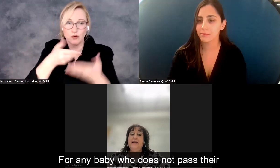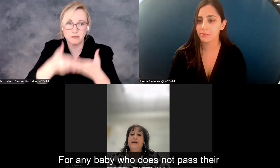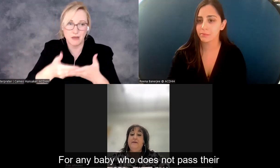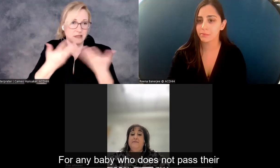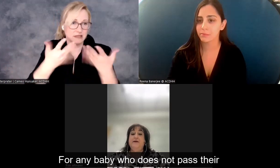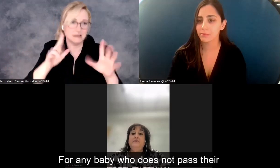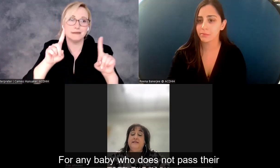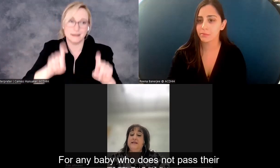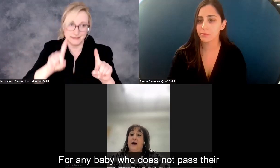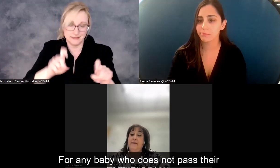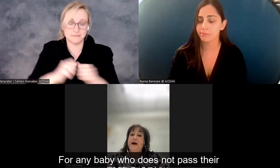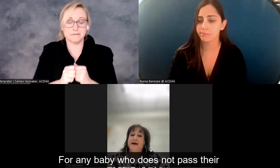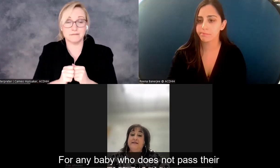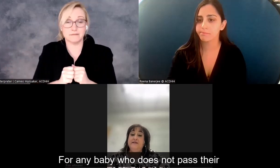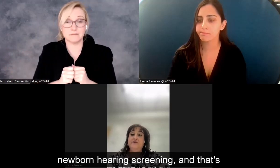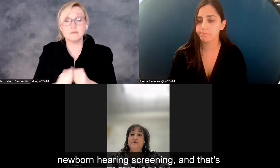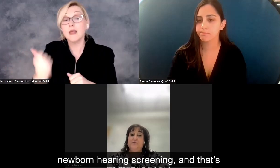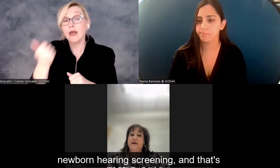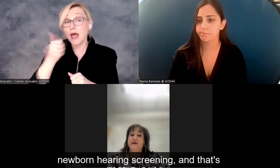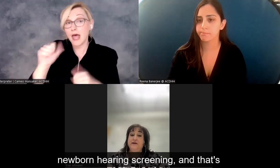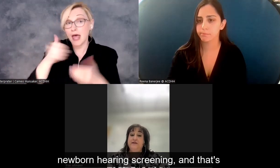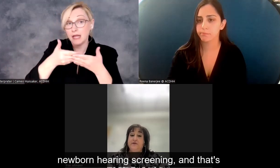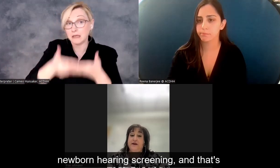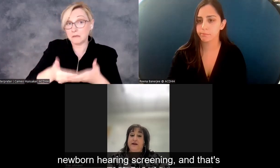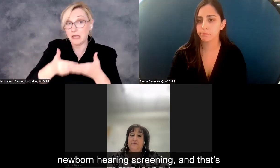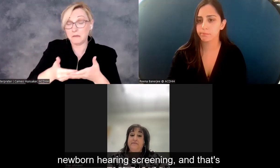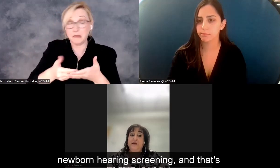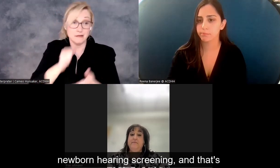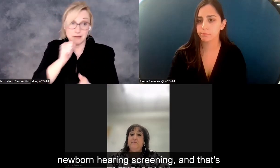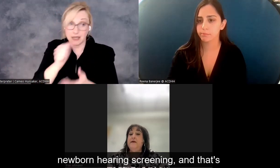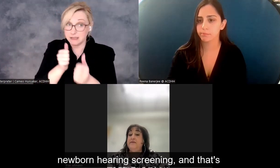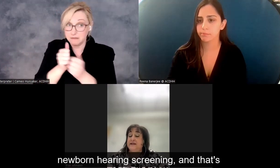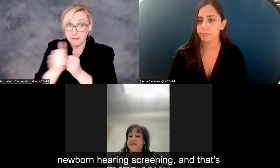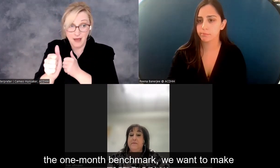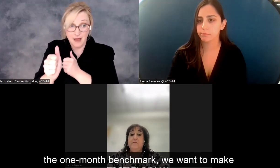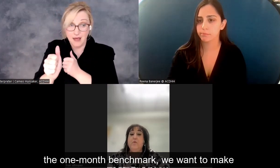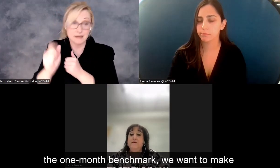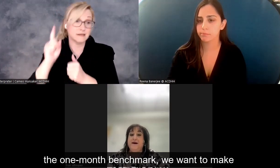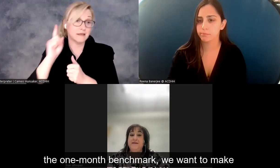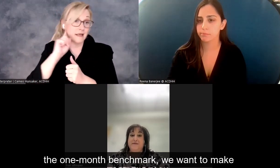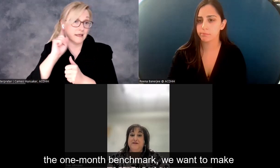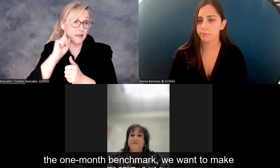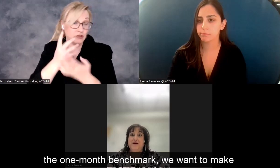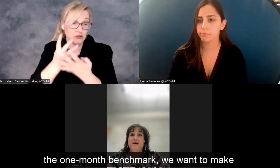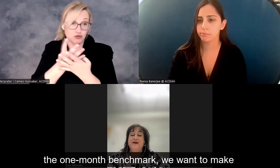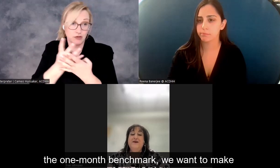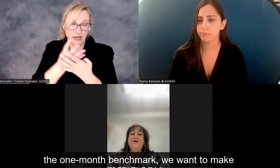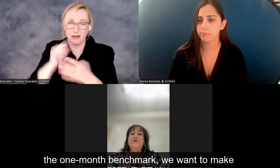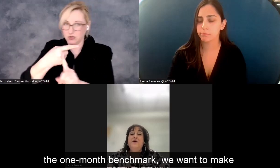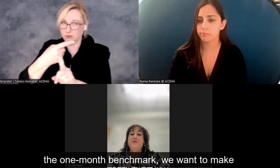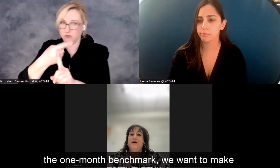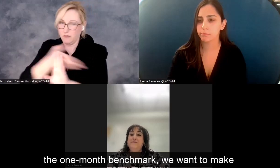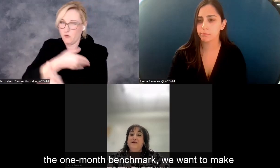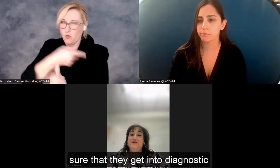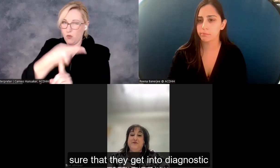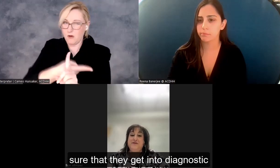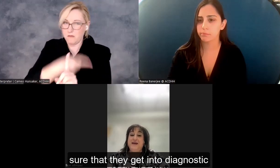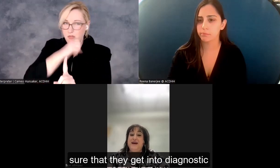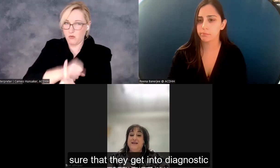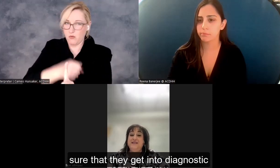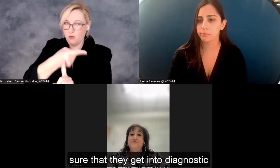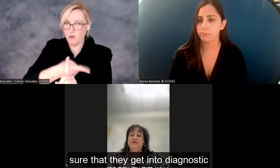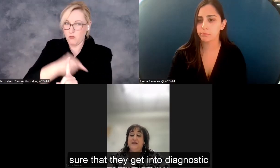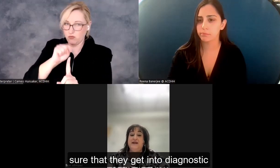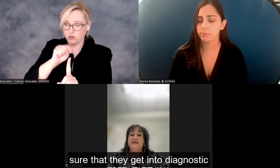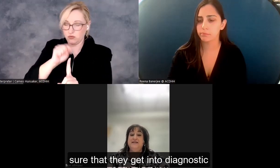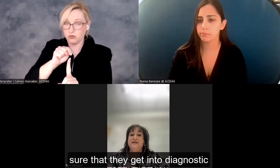For any baby who does not pass their newborn hearing screening, and that's the 1 month benchmark, we want to make sure that they